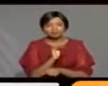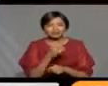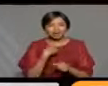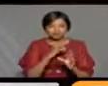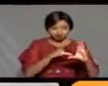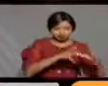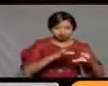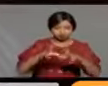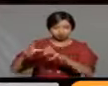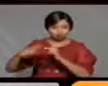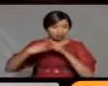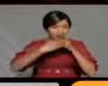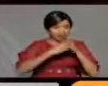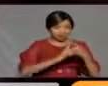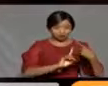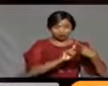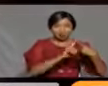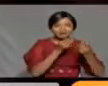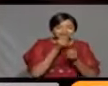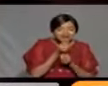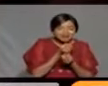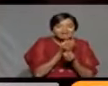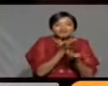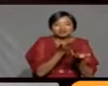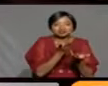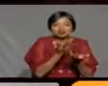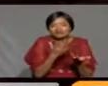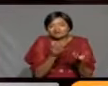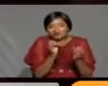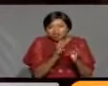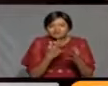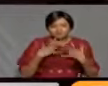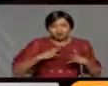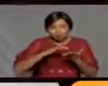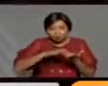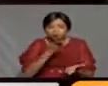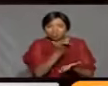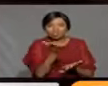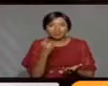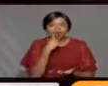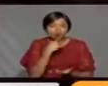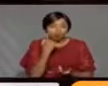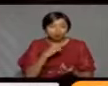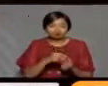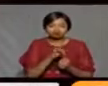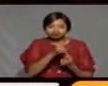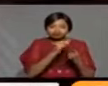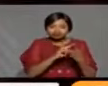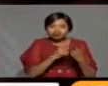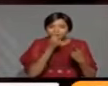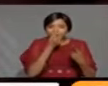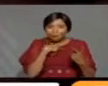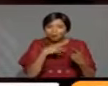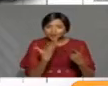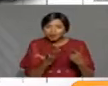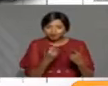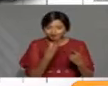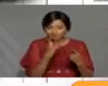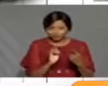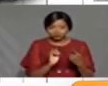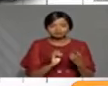nine categories. These are information regarding all persons, including name. Mel. How old are you? I'm